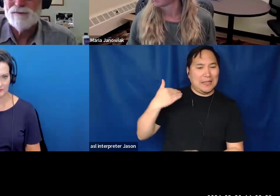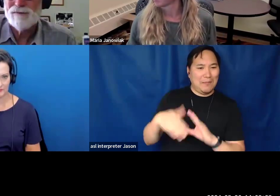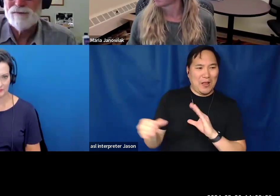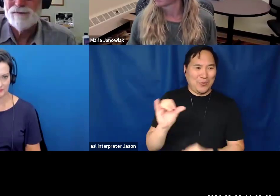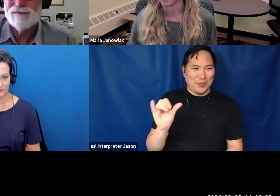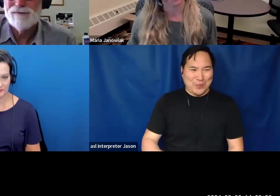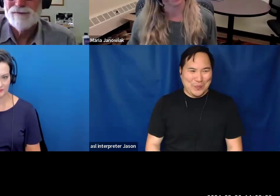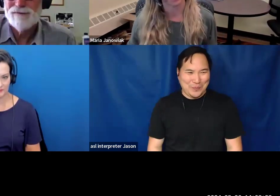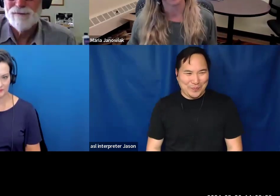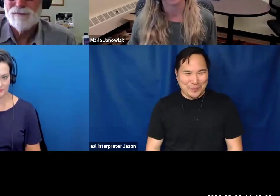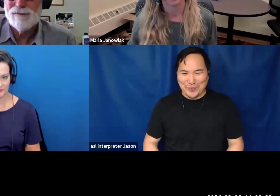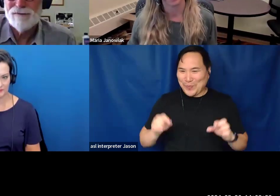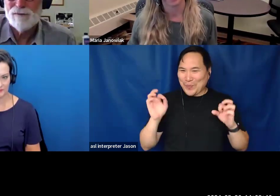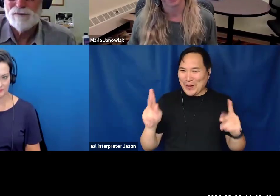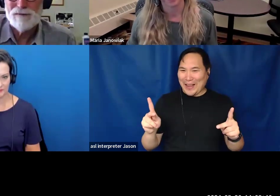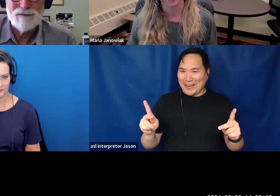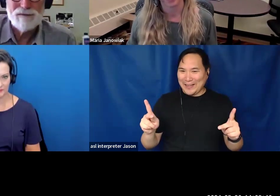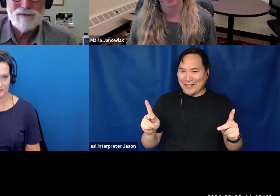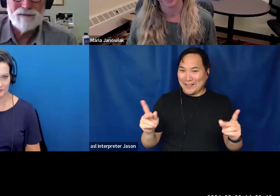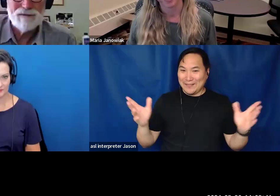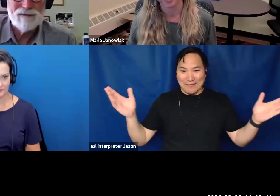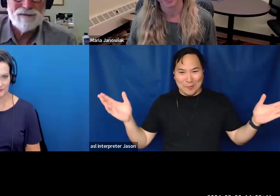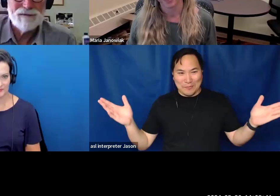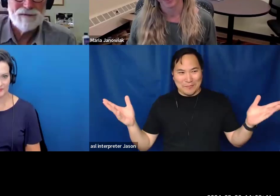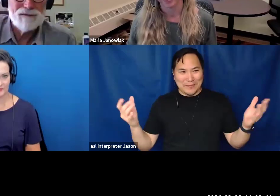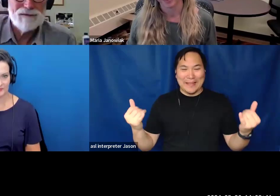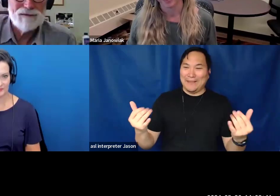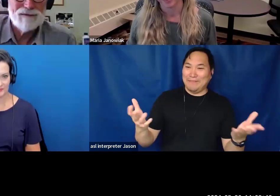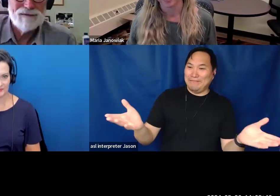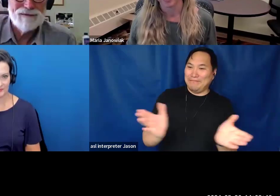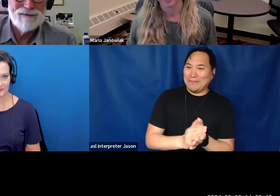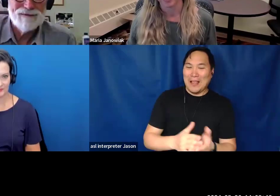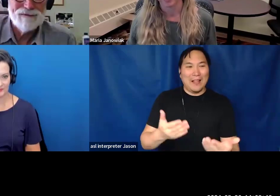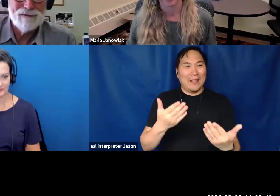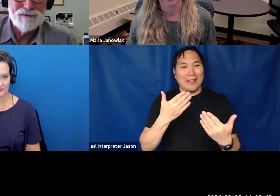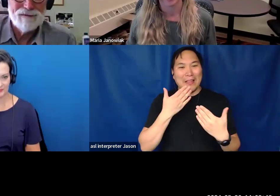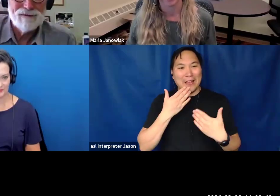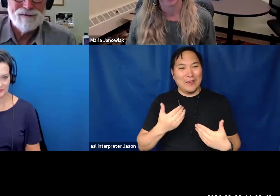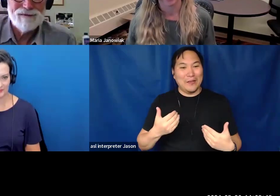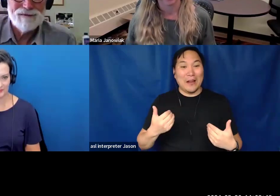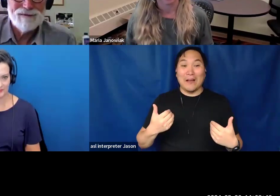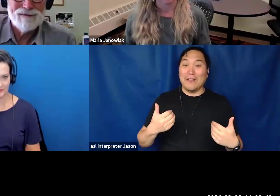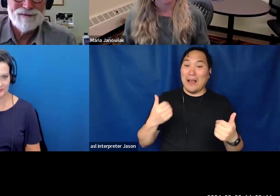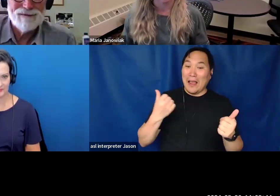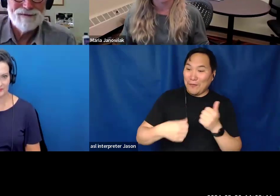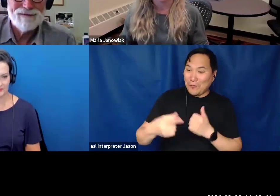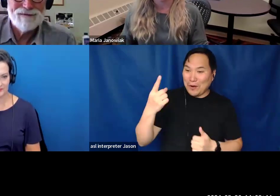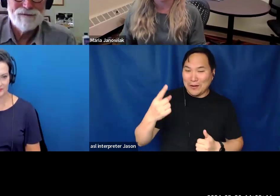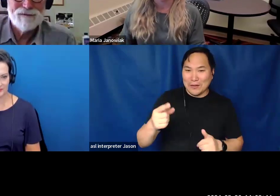without further ado, you guys, wonderful having you all, and